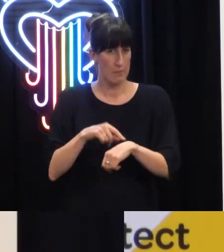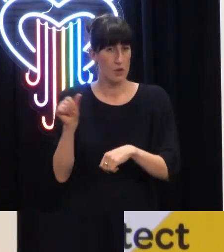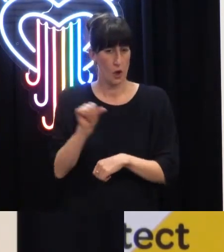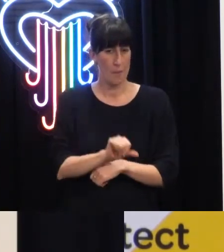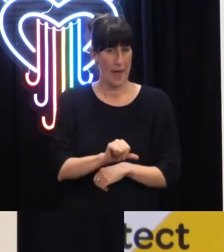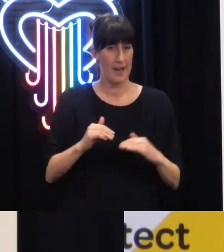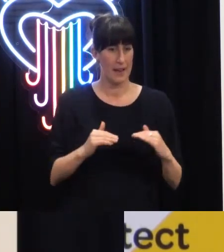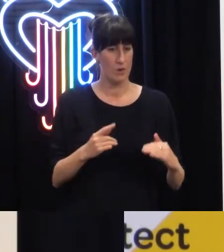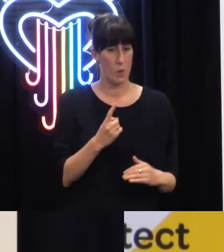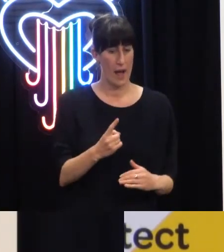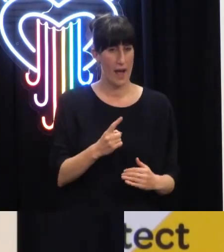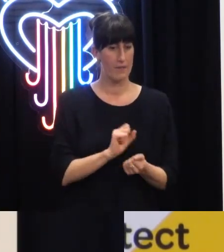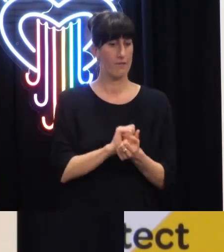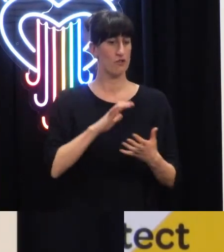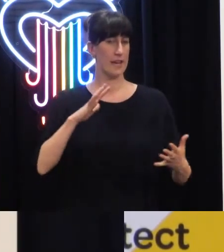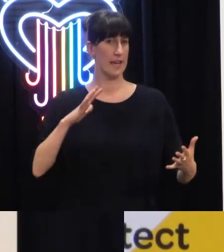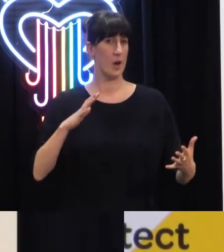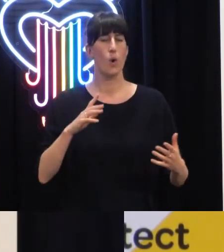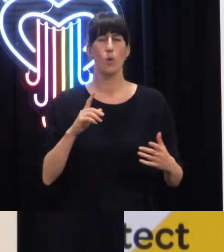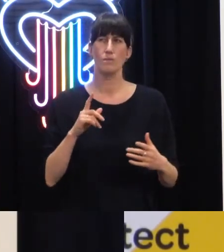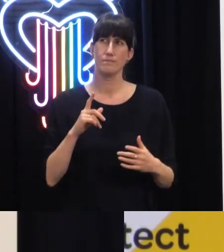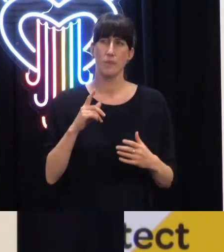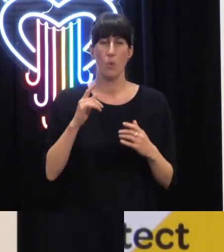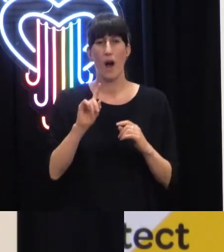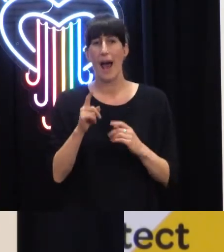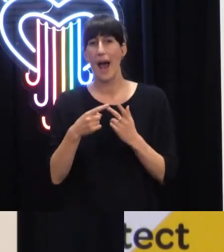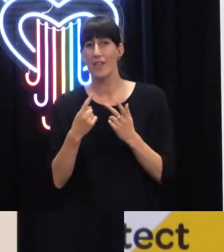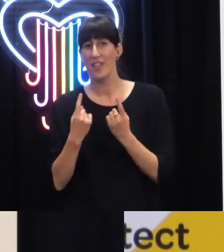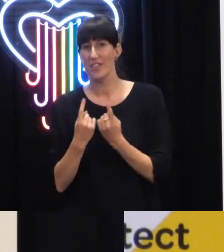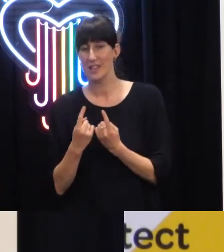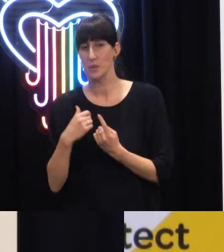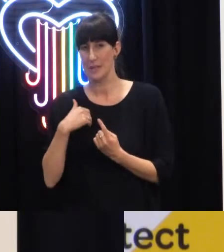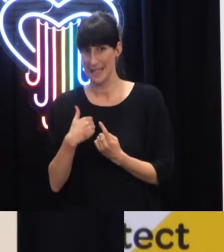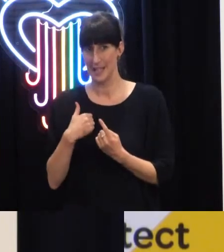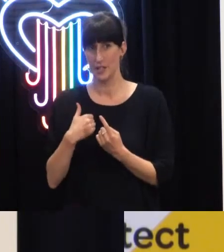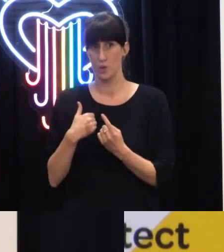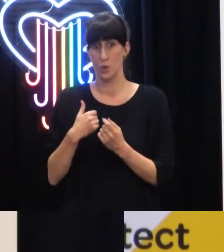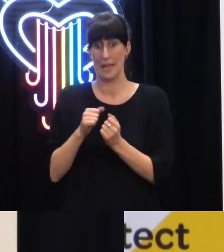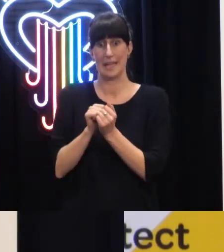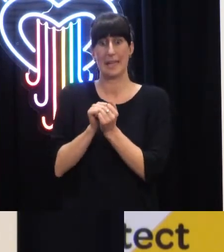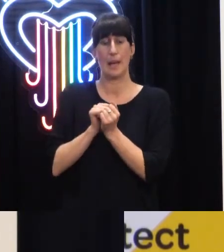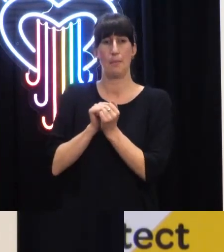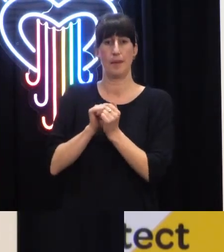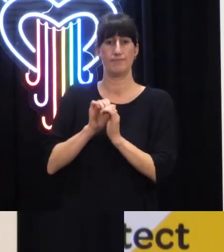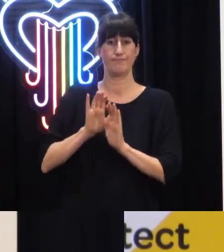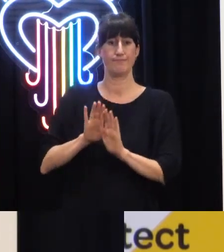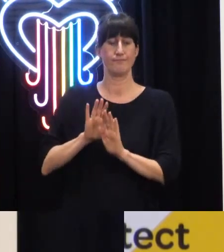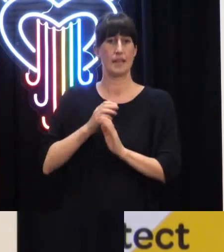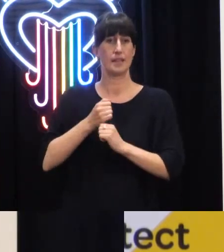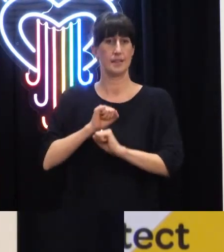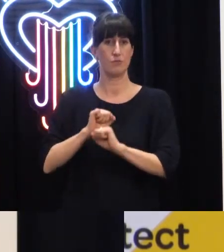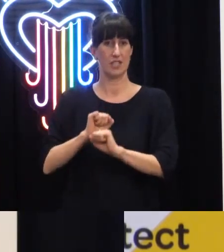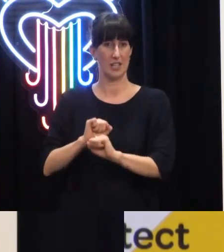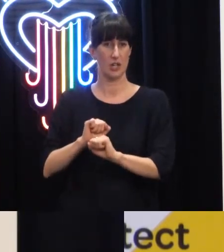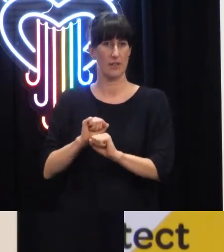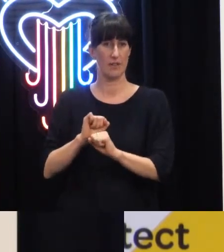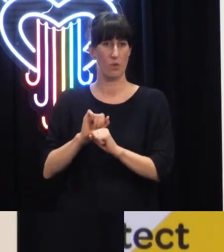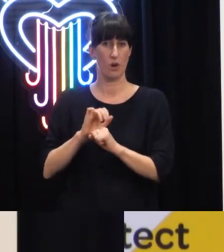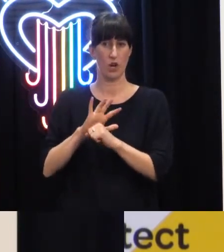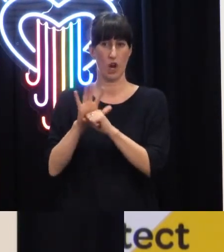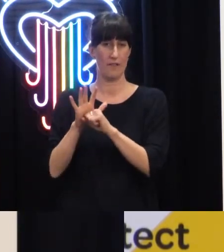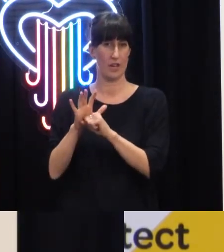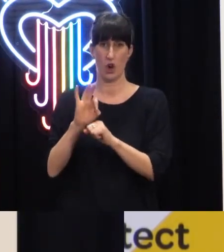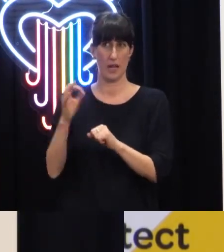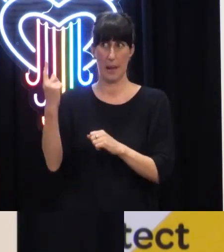what are the other measures we might need, but not just in the community, also at the border, and in particular that then segues into the work around reconnecting New